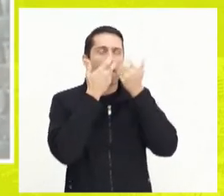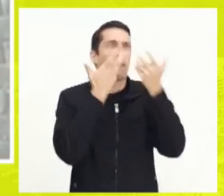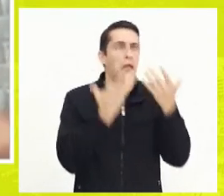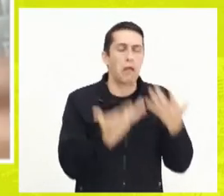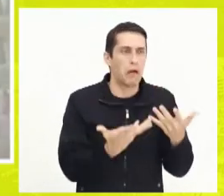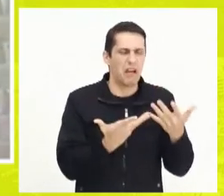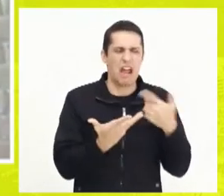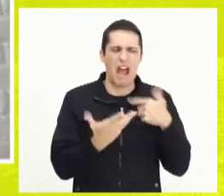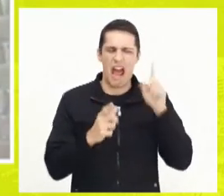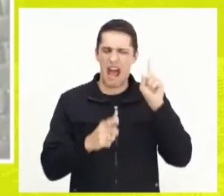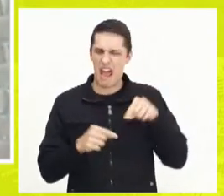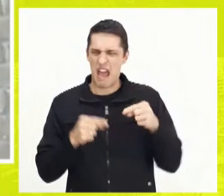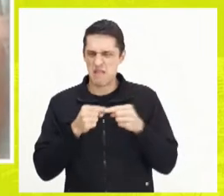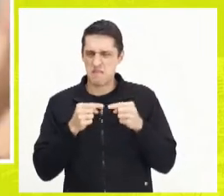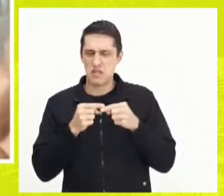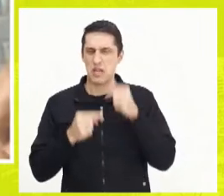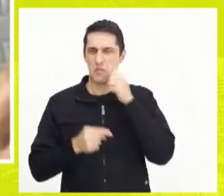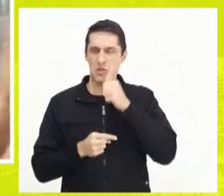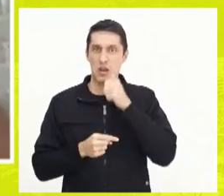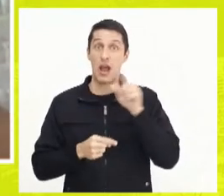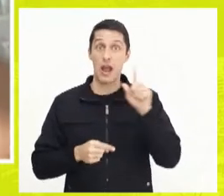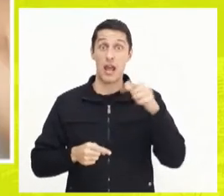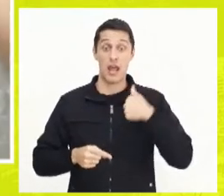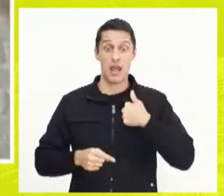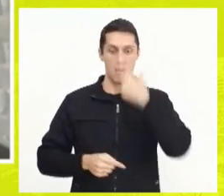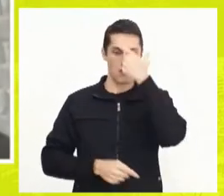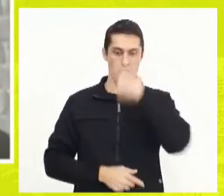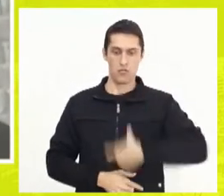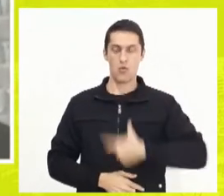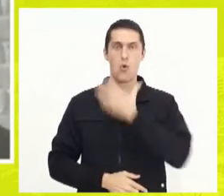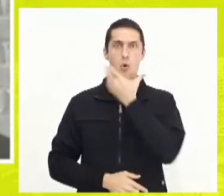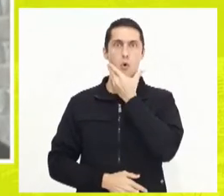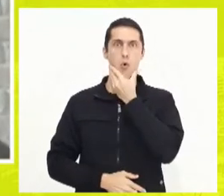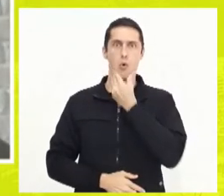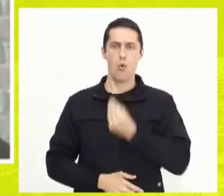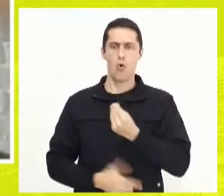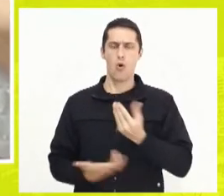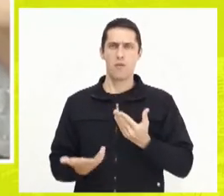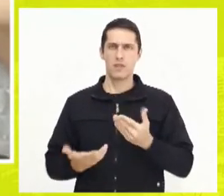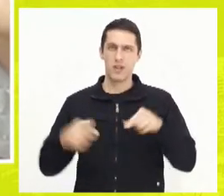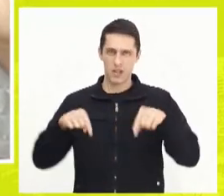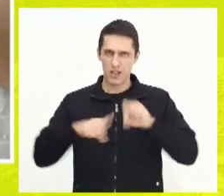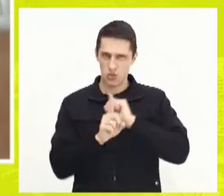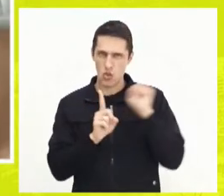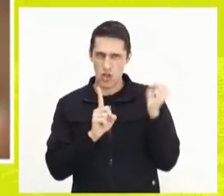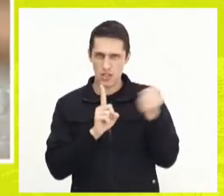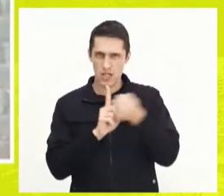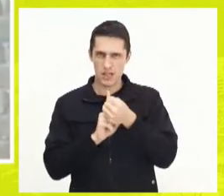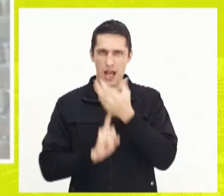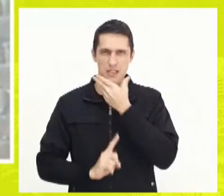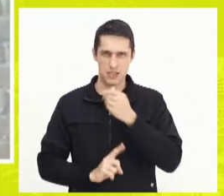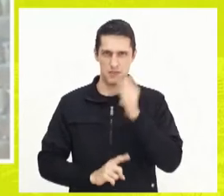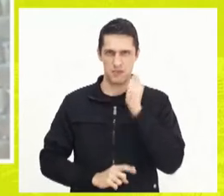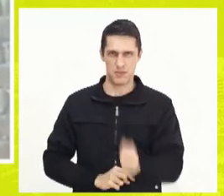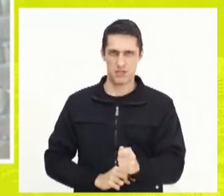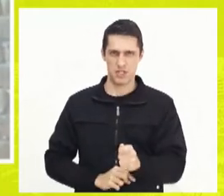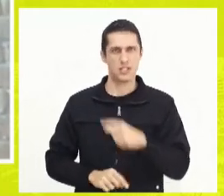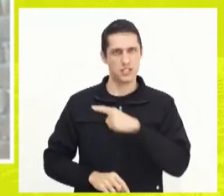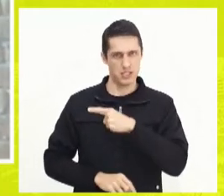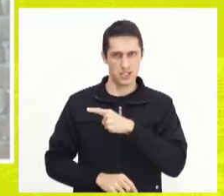and me myself as a boy as a man as a male